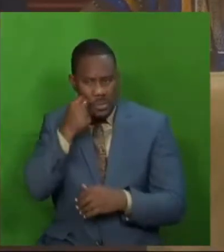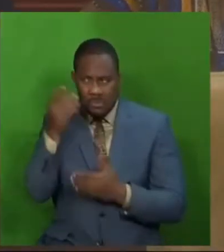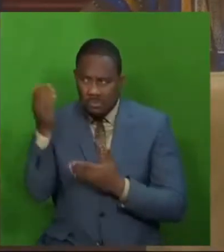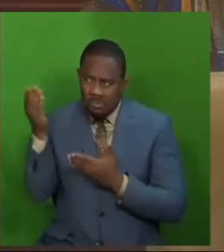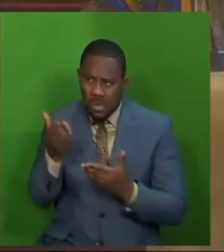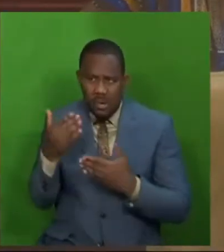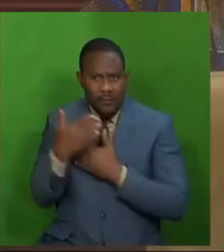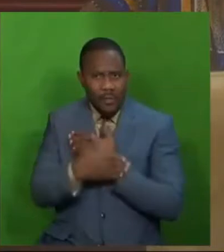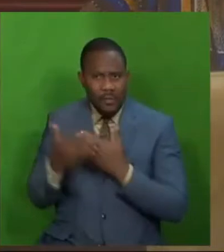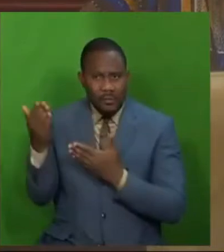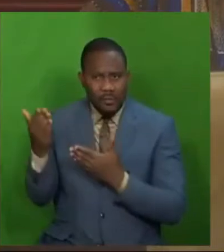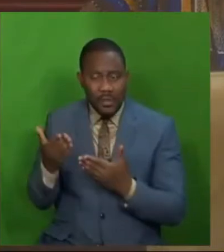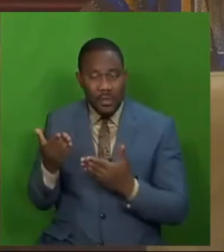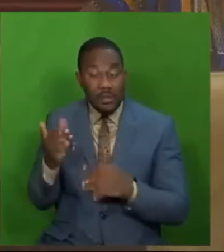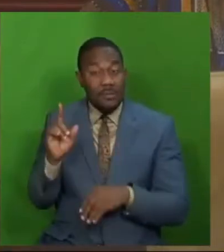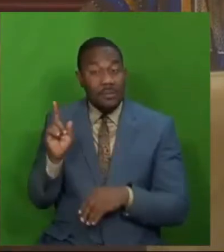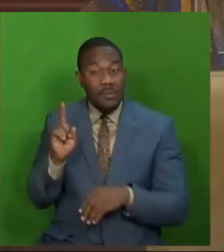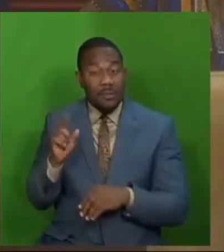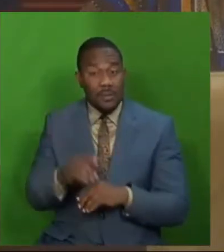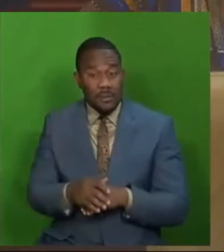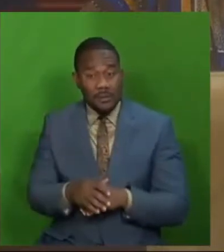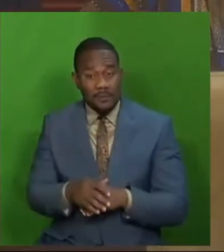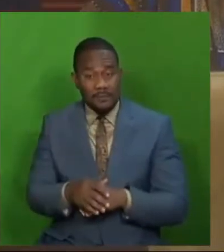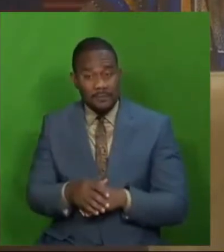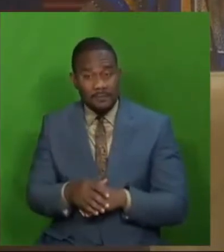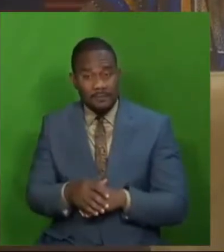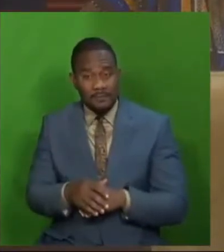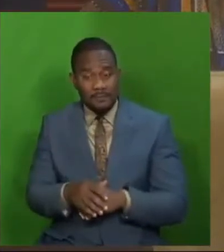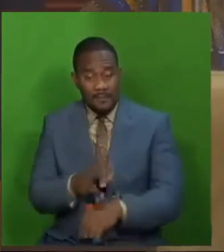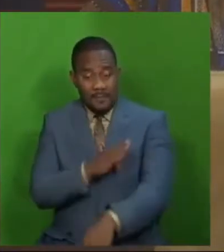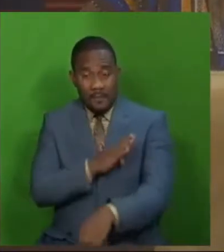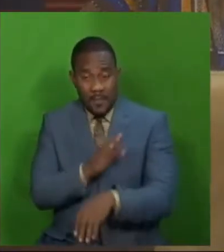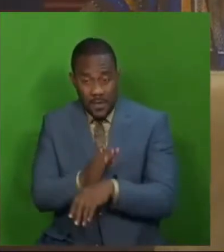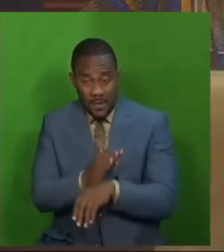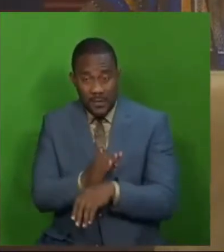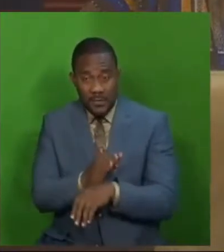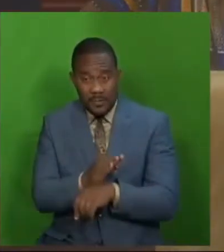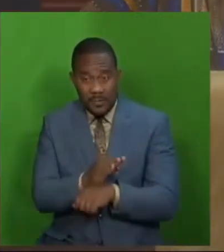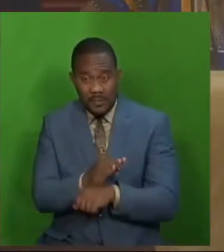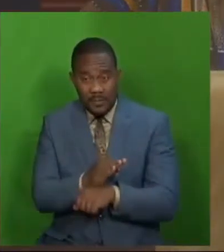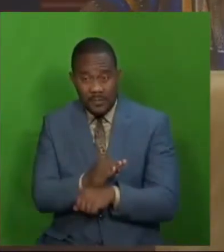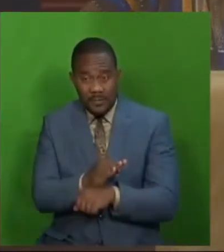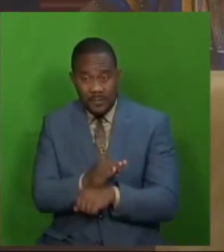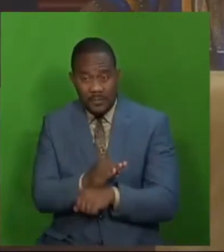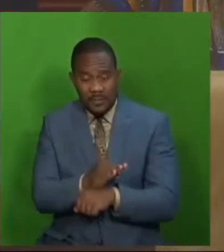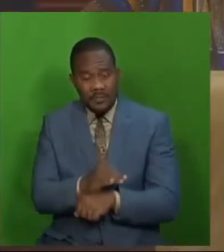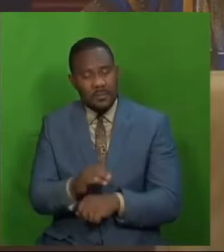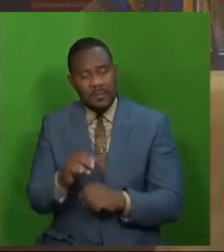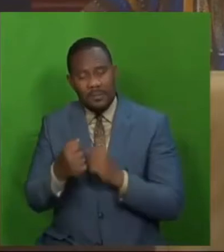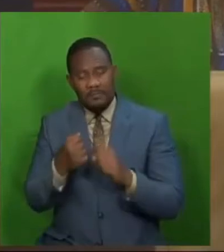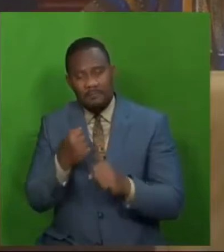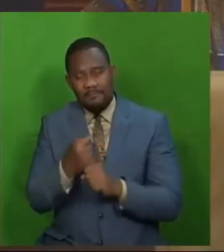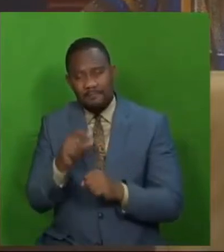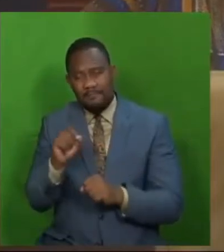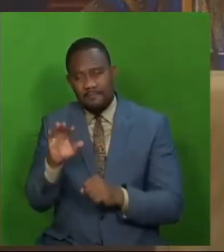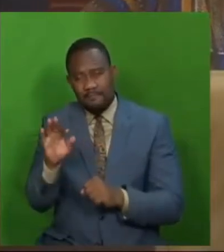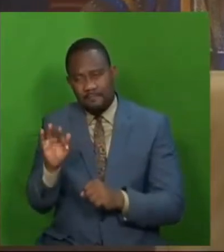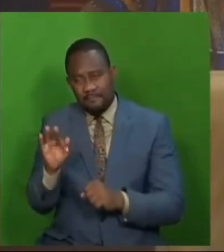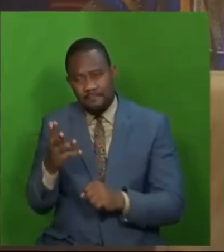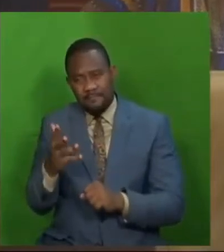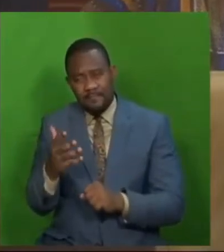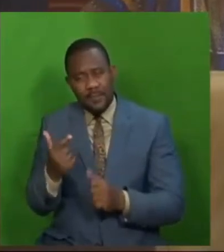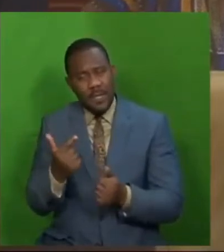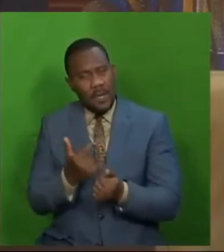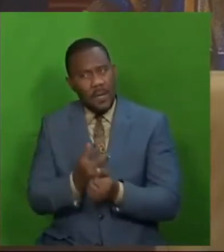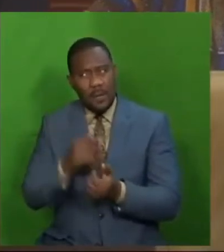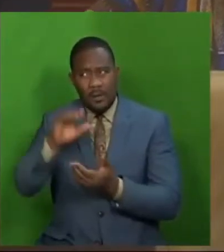Speaker, Ghana imports tomatoes from Burkina Faso. In 2019, Ghana imported